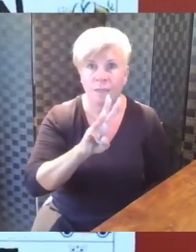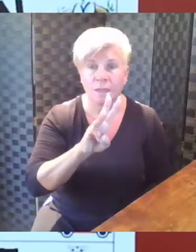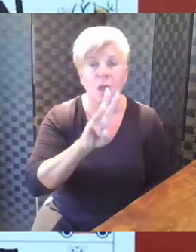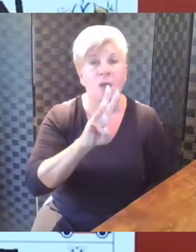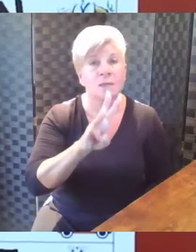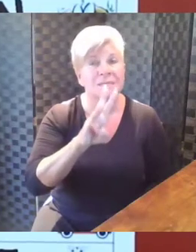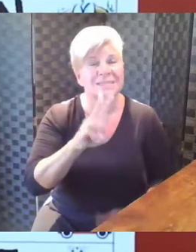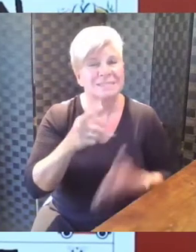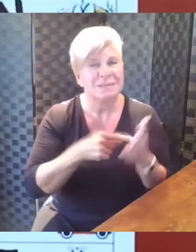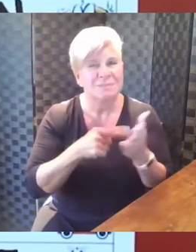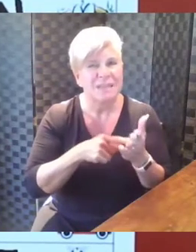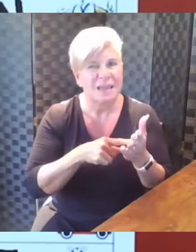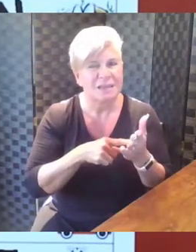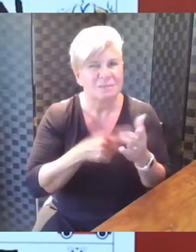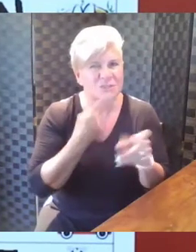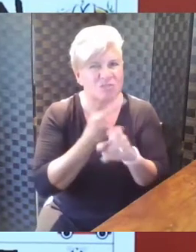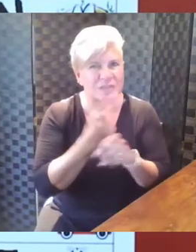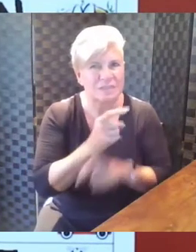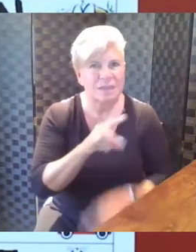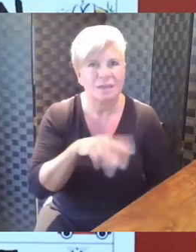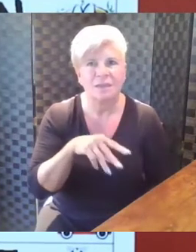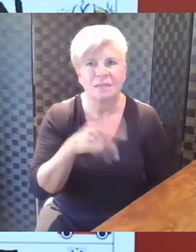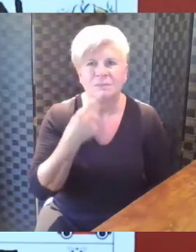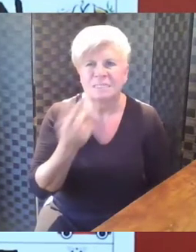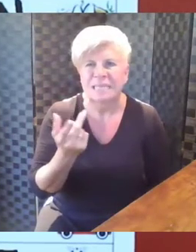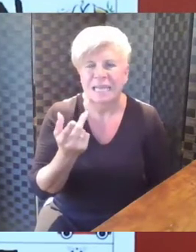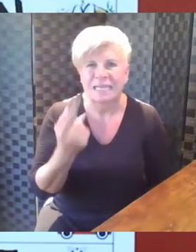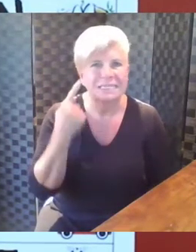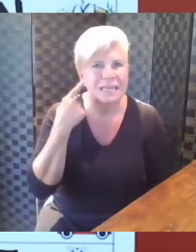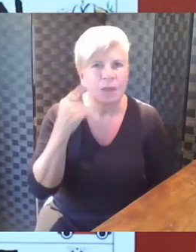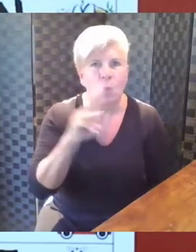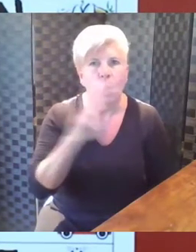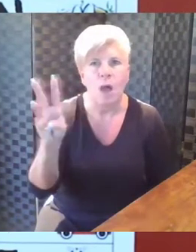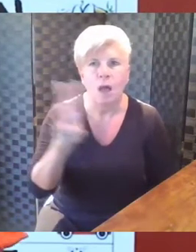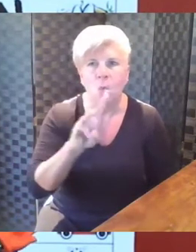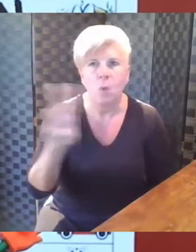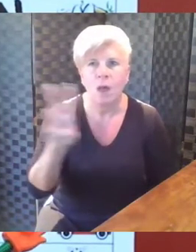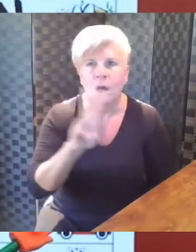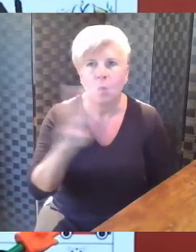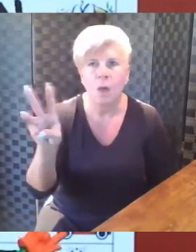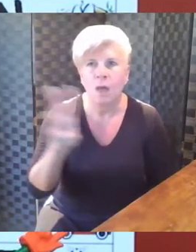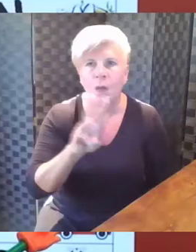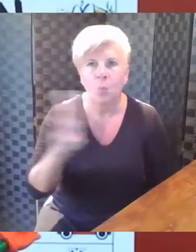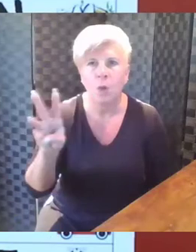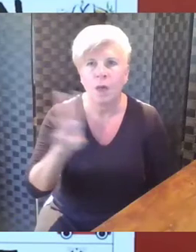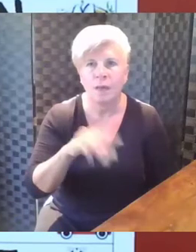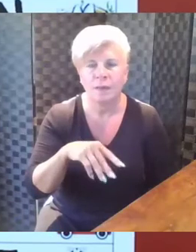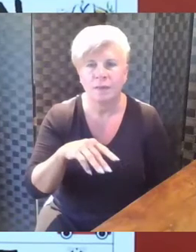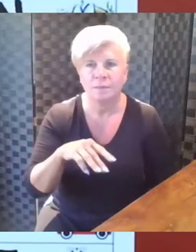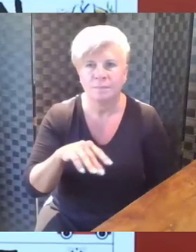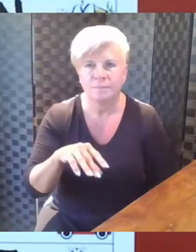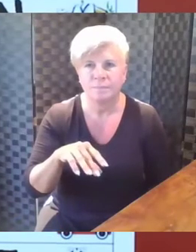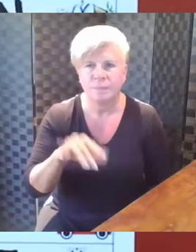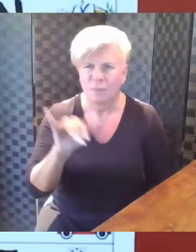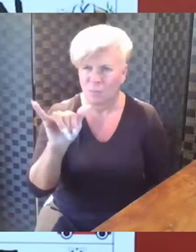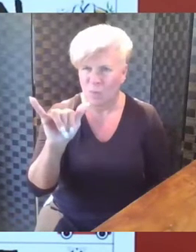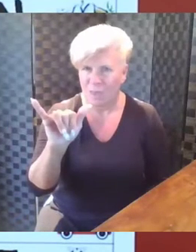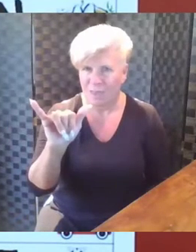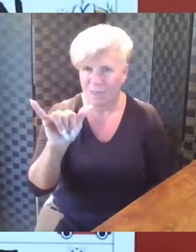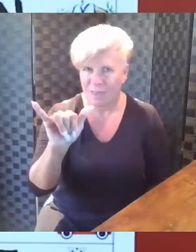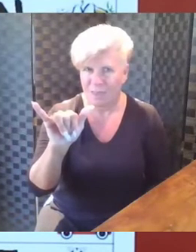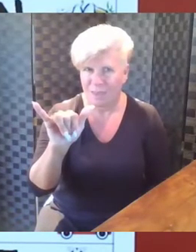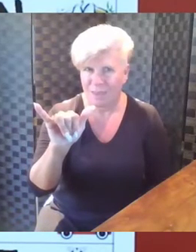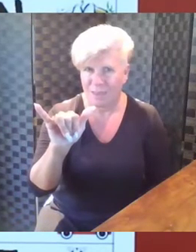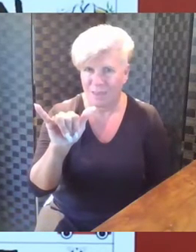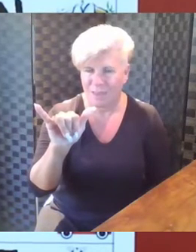W, this is one sometimes kids are tricked by. What does W say? Wah, like wagon. What's this one?